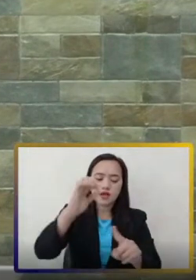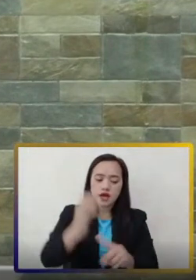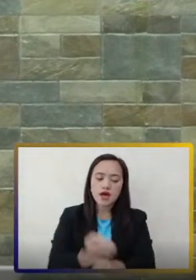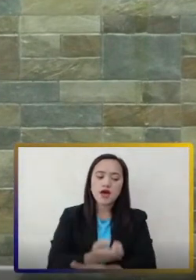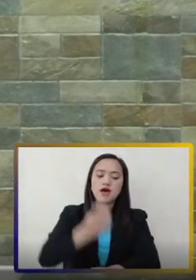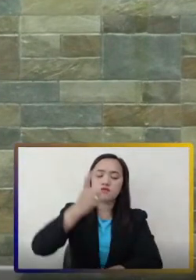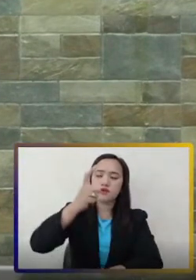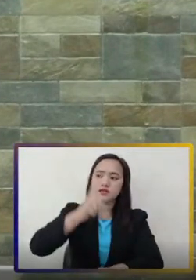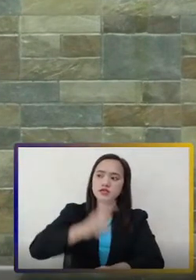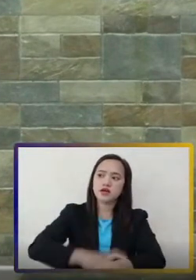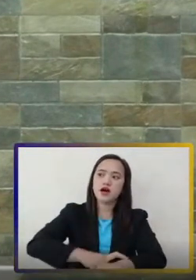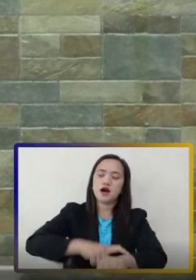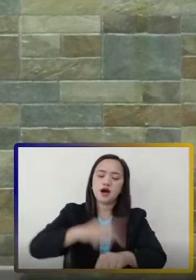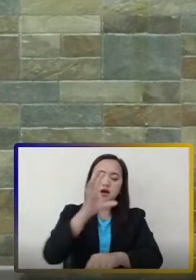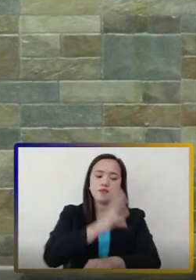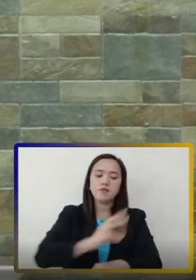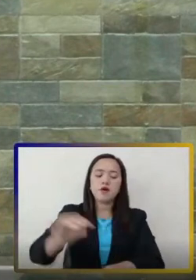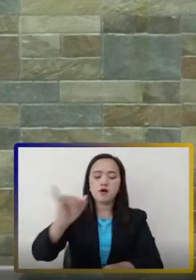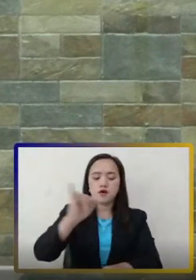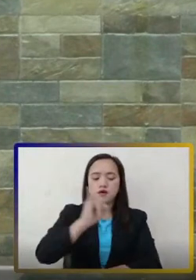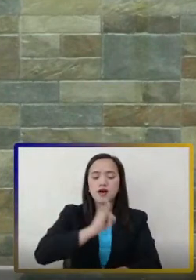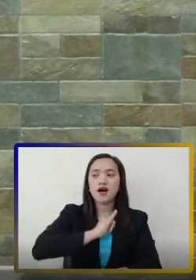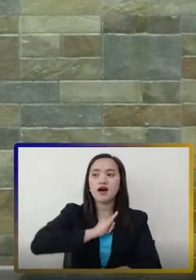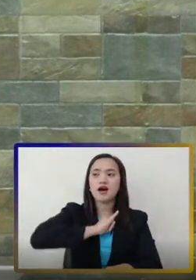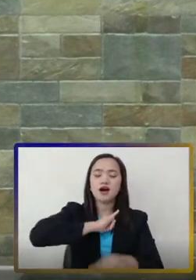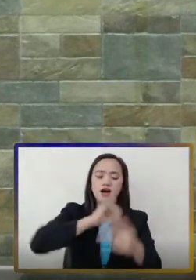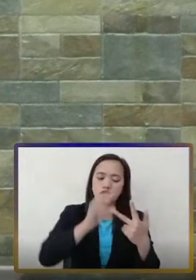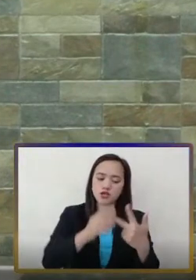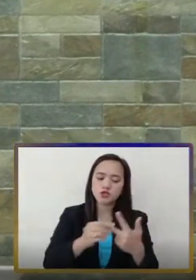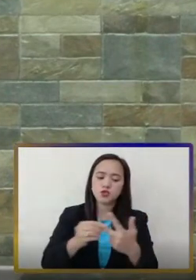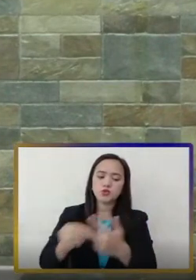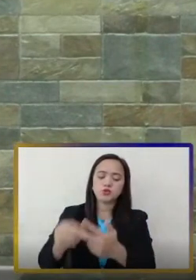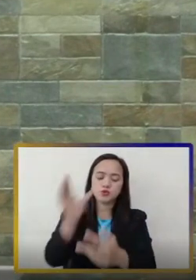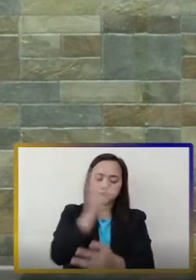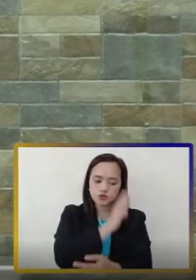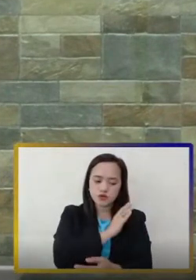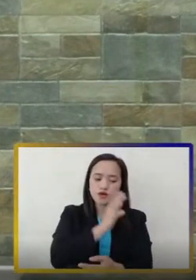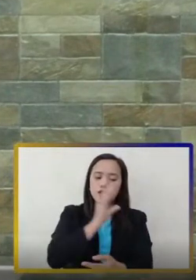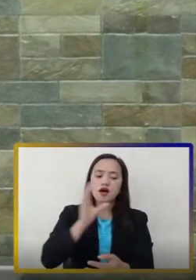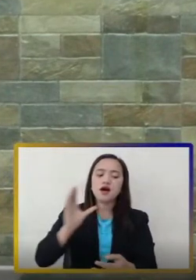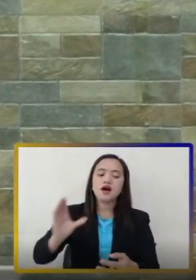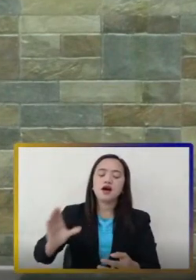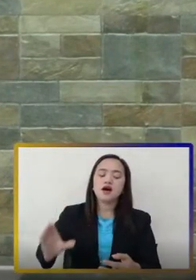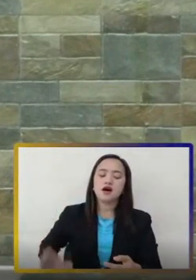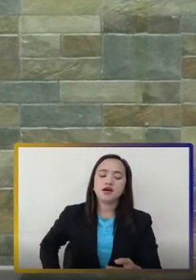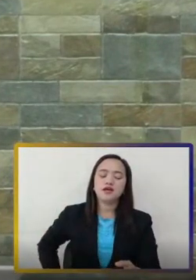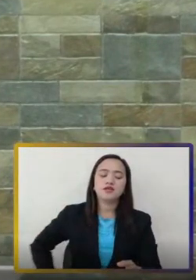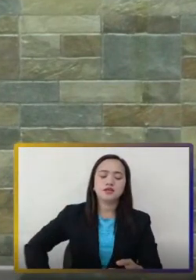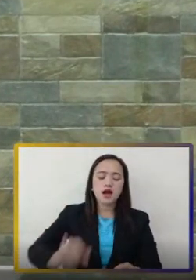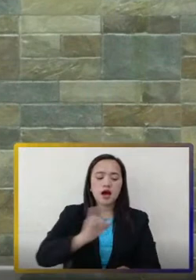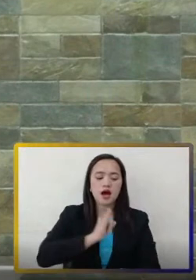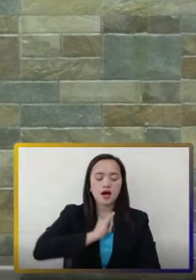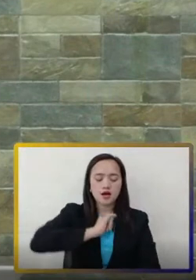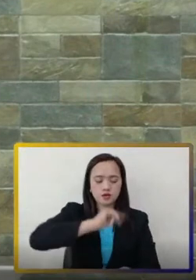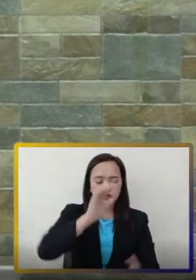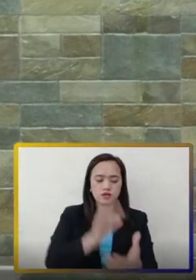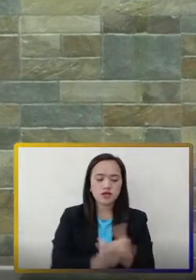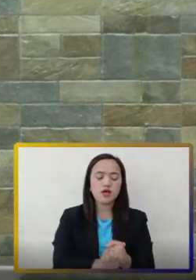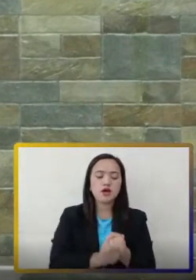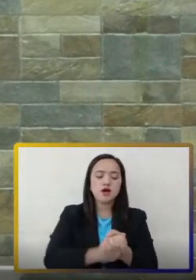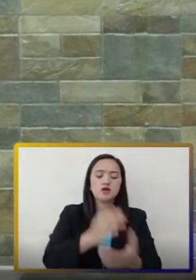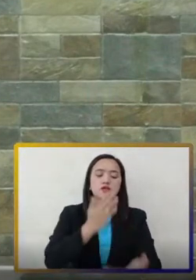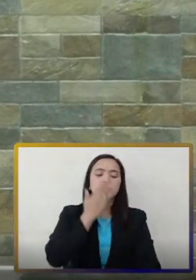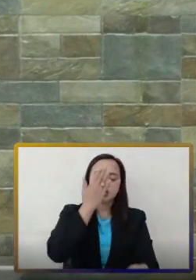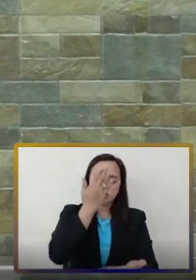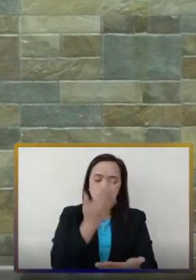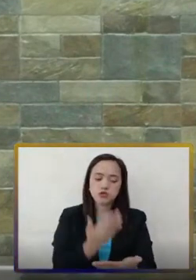would every time. Oh, I choose Christ to